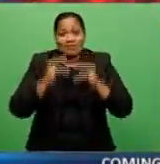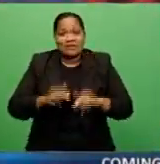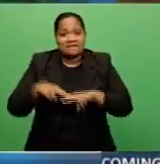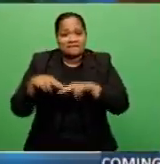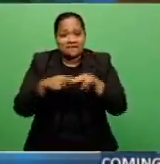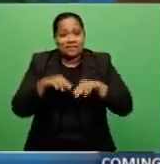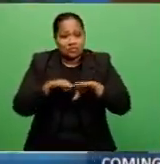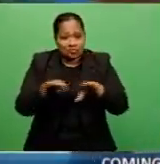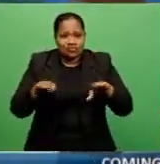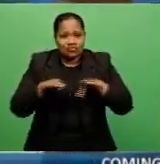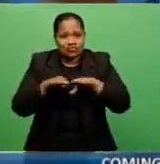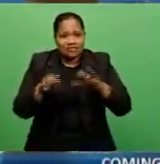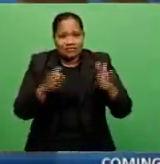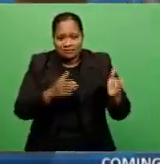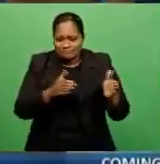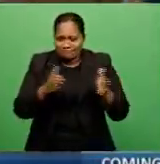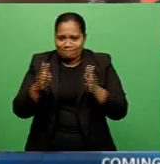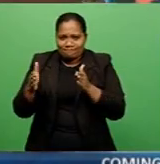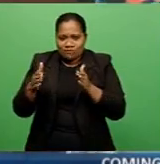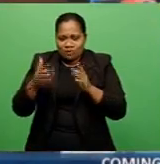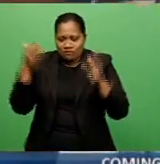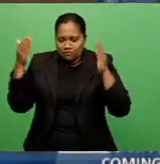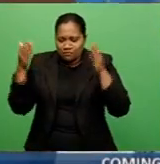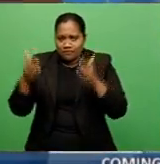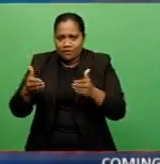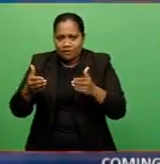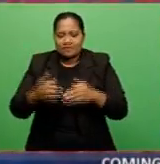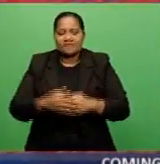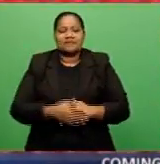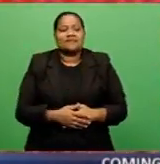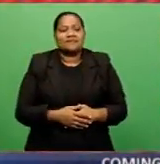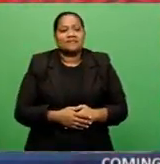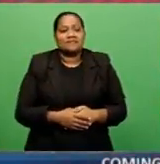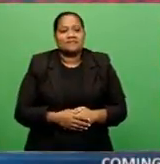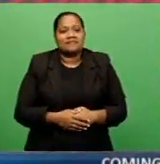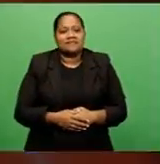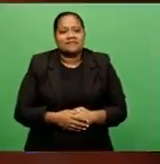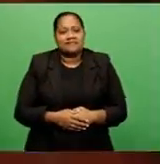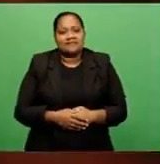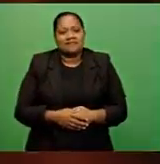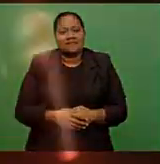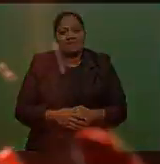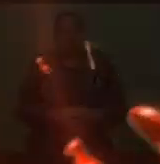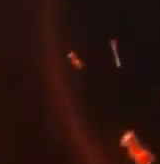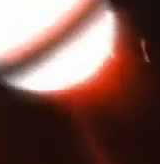And Fiji swimming shifts focus. This and more after the break.